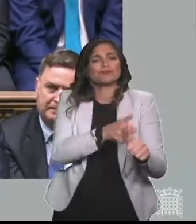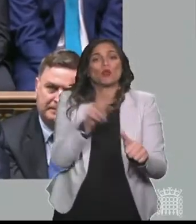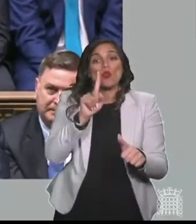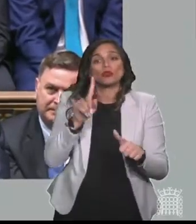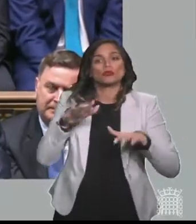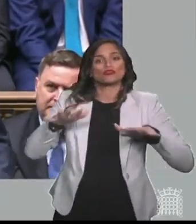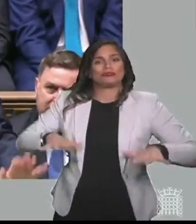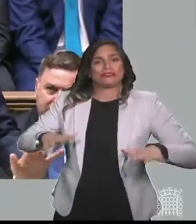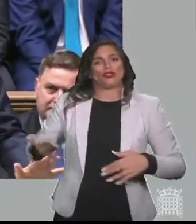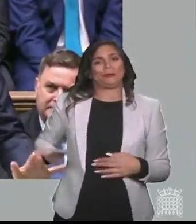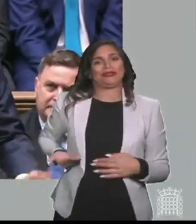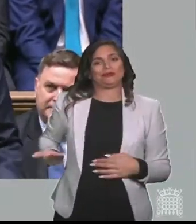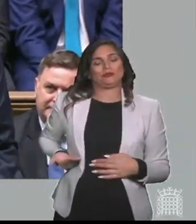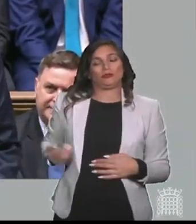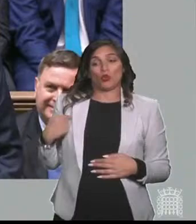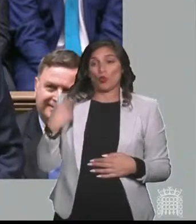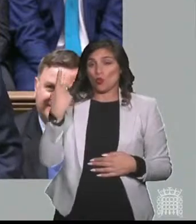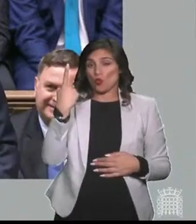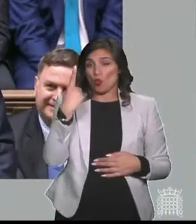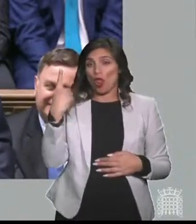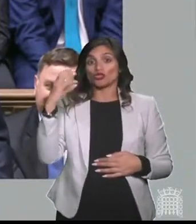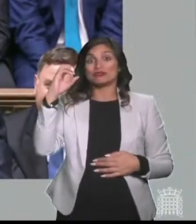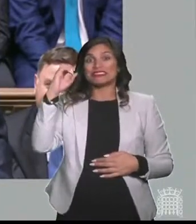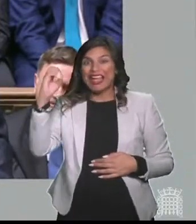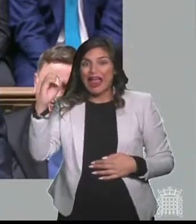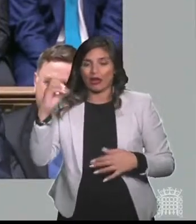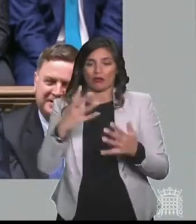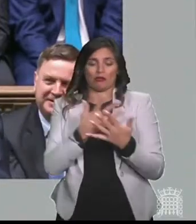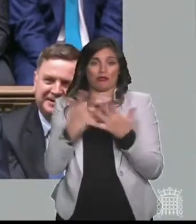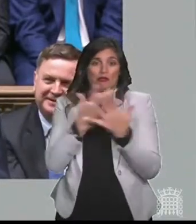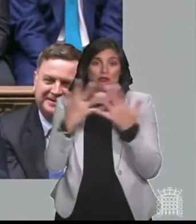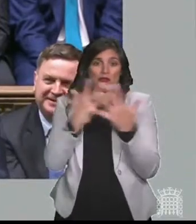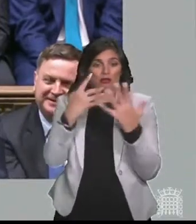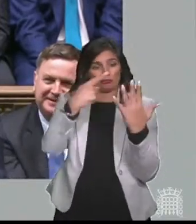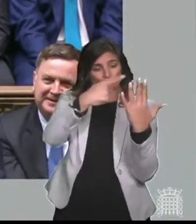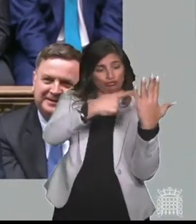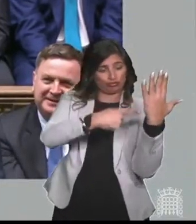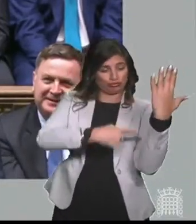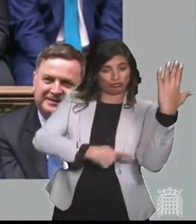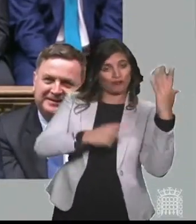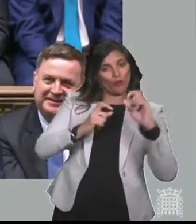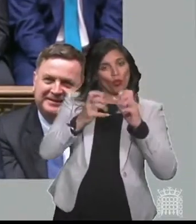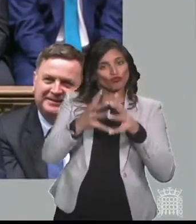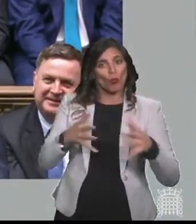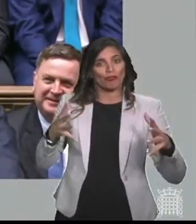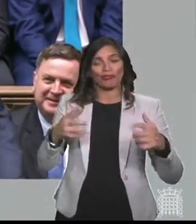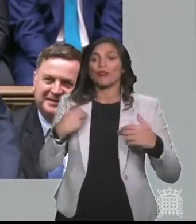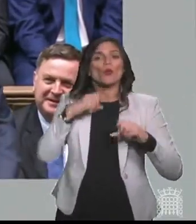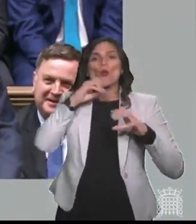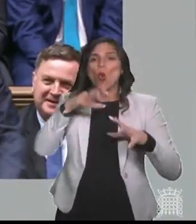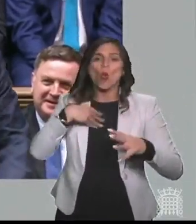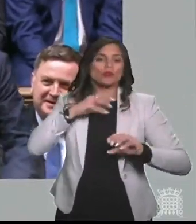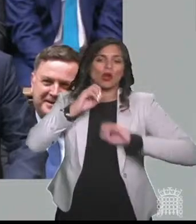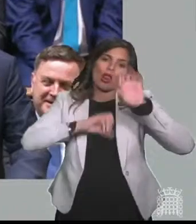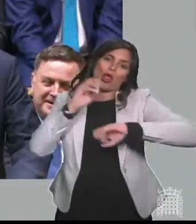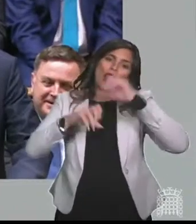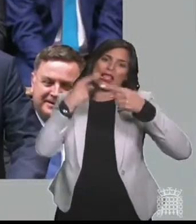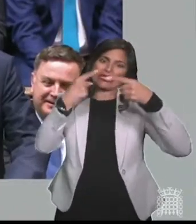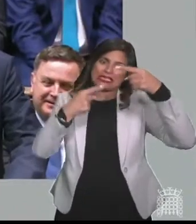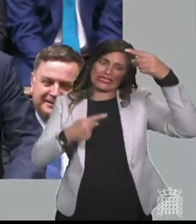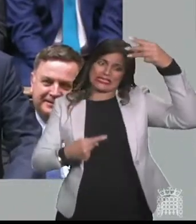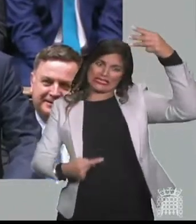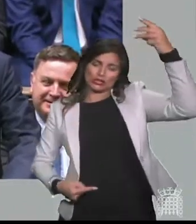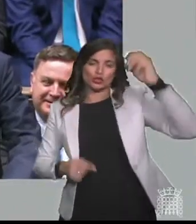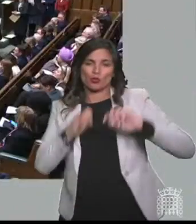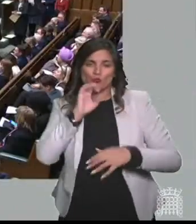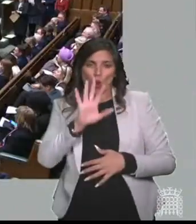growth measures. Don't worry, I'm not going to go through them all, but well, I will if you like.